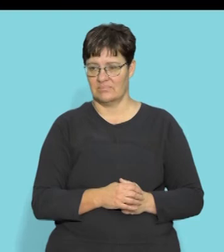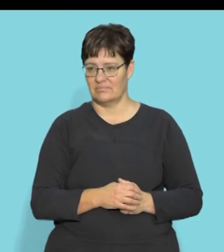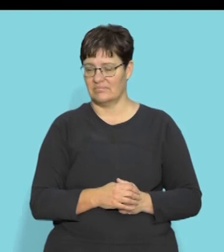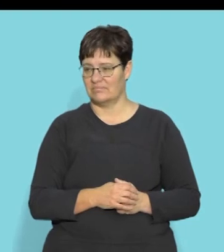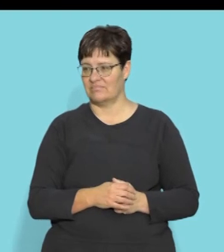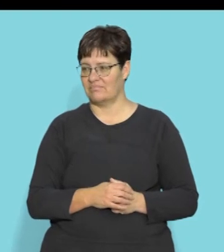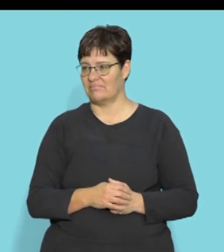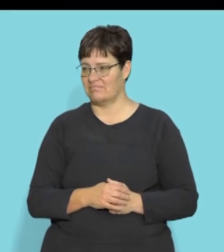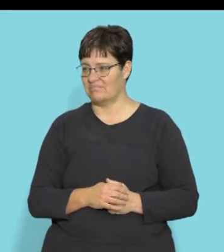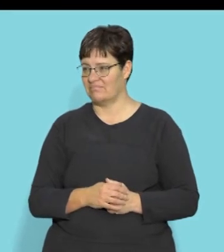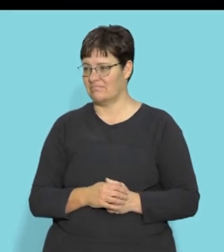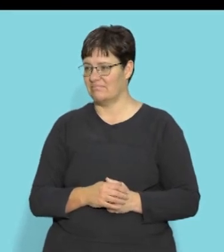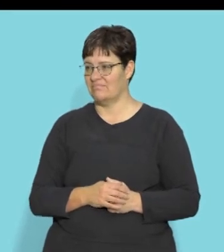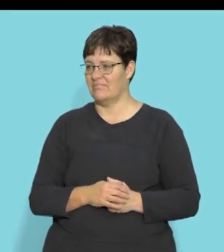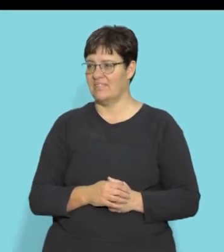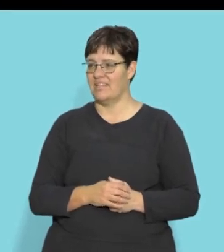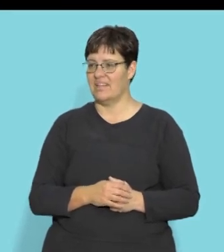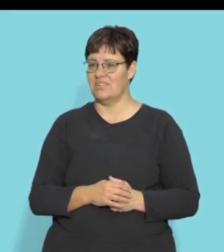have I done?